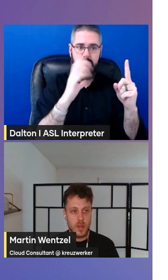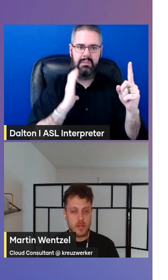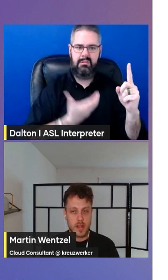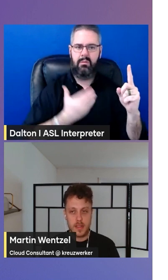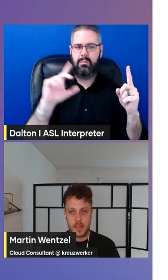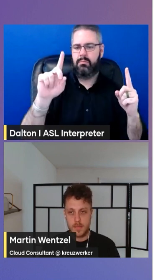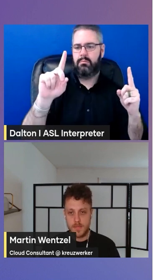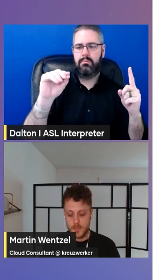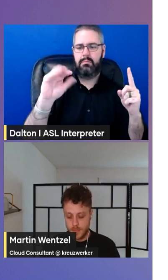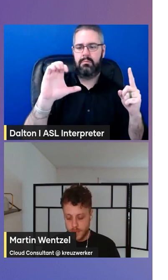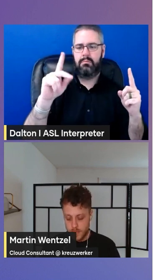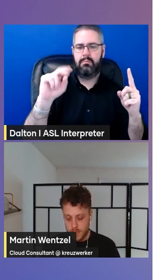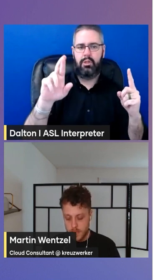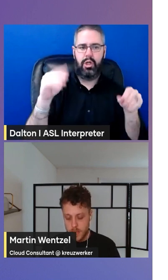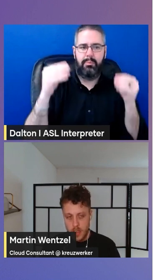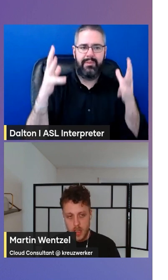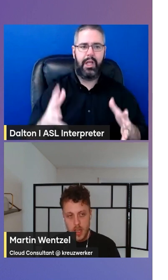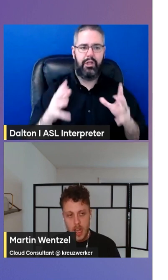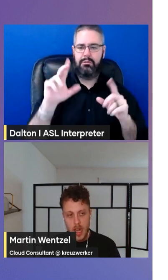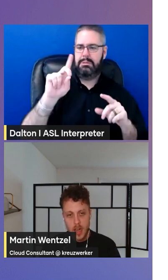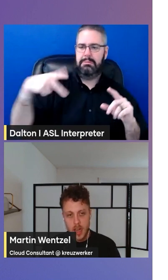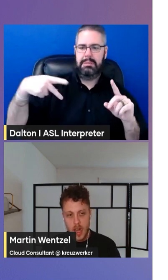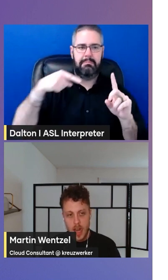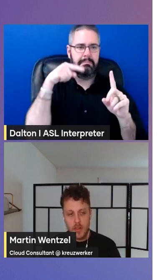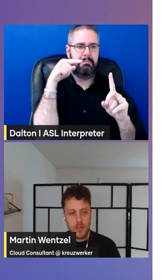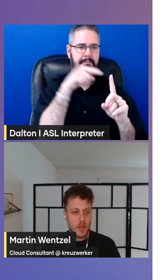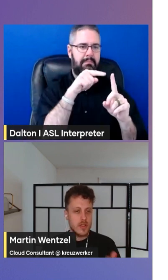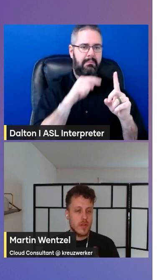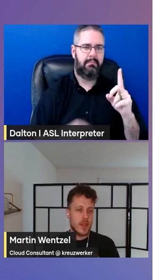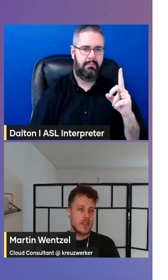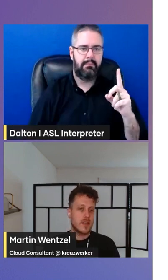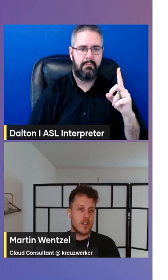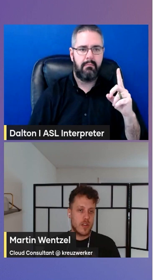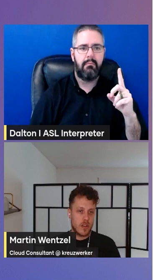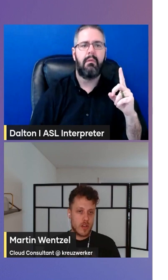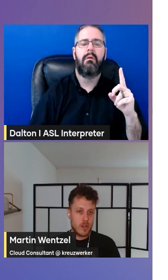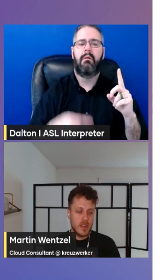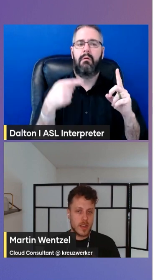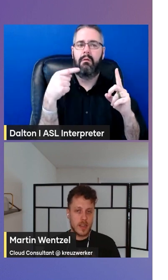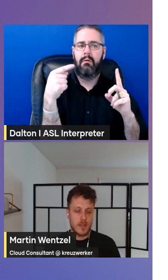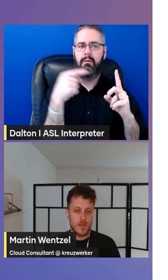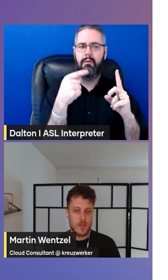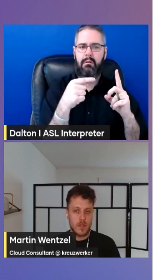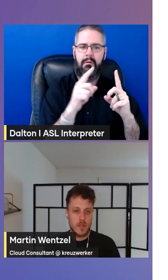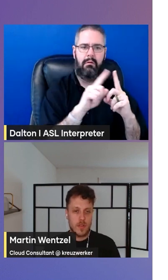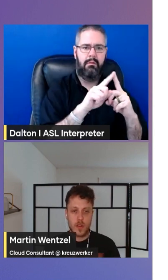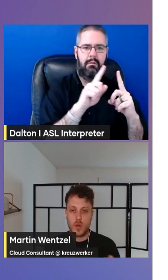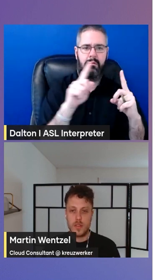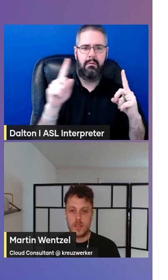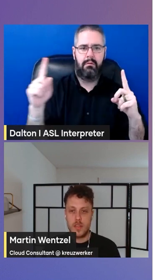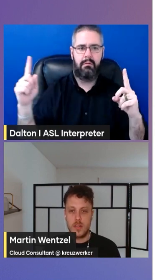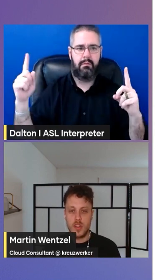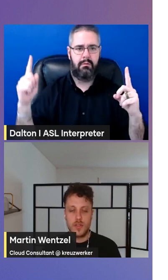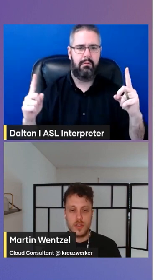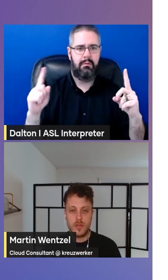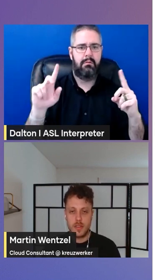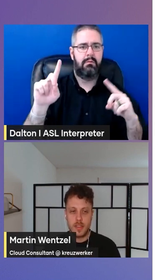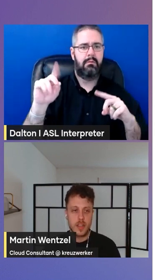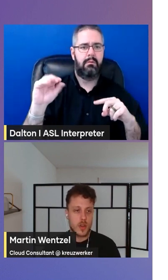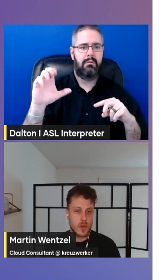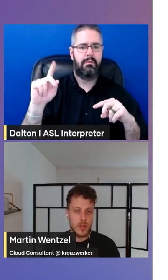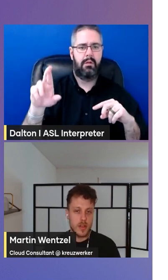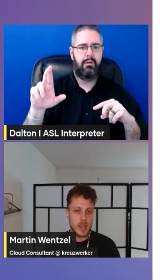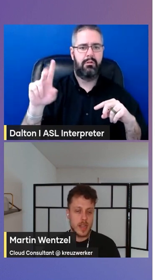we are writing. How do those two things communicate. Of course, we could